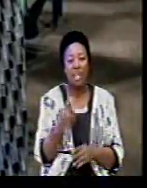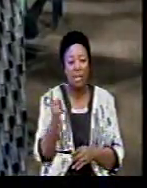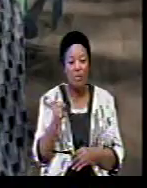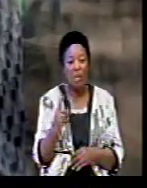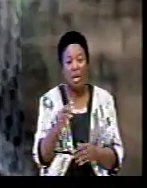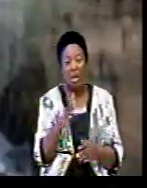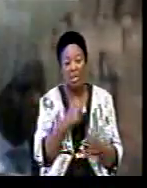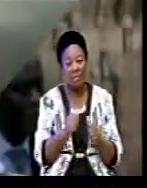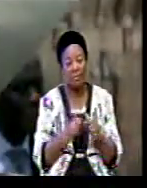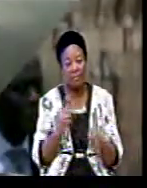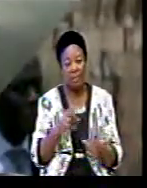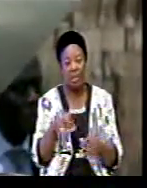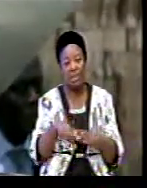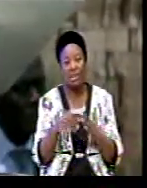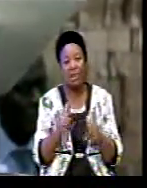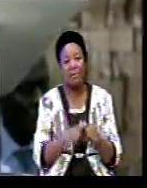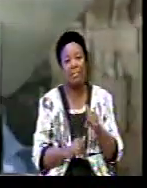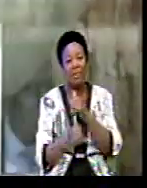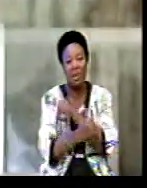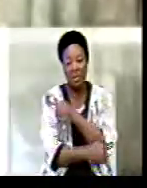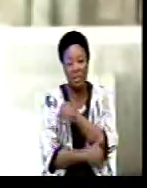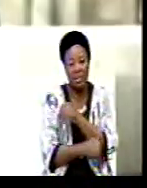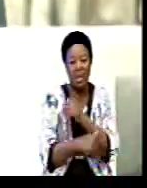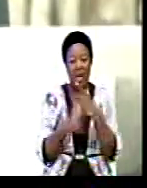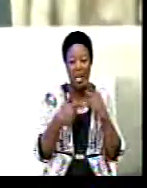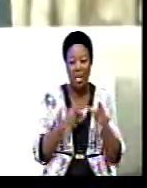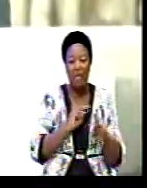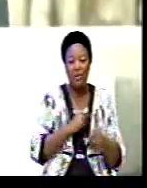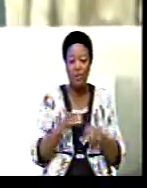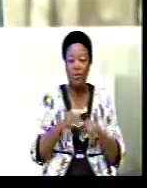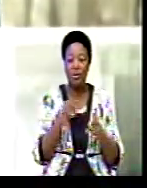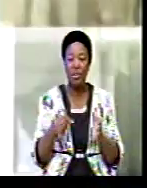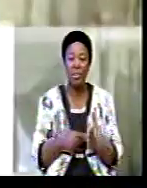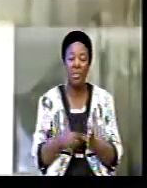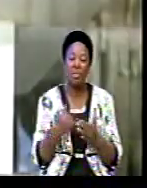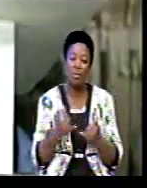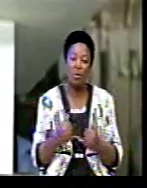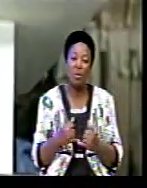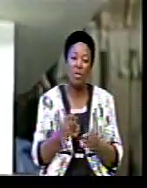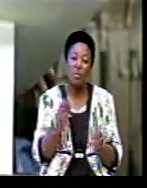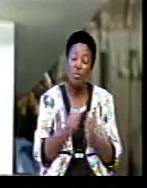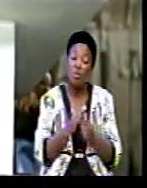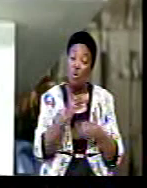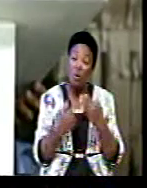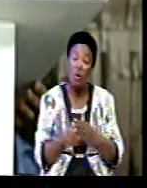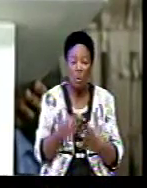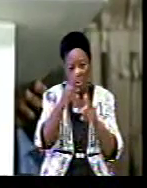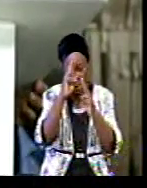counsel. Take their names, their details,